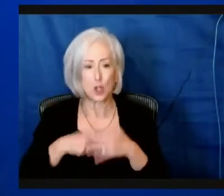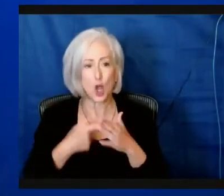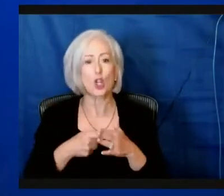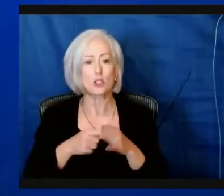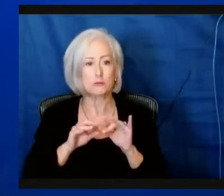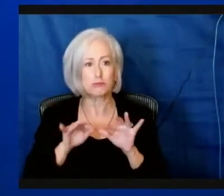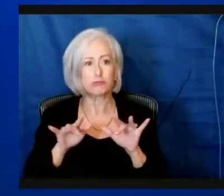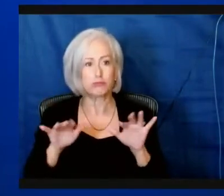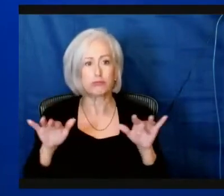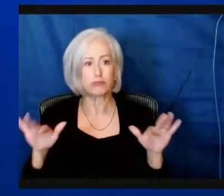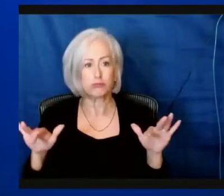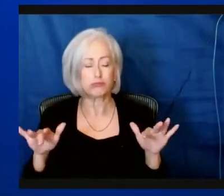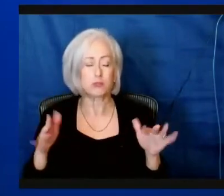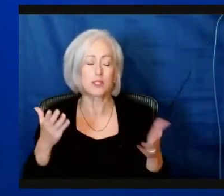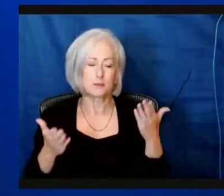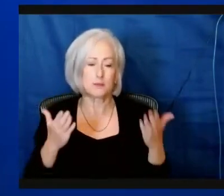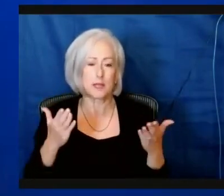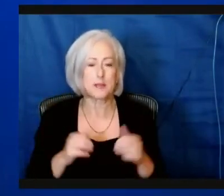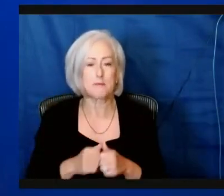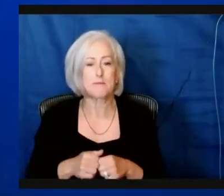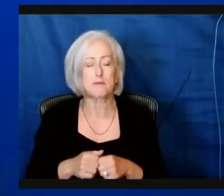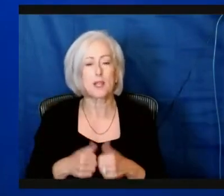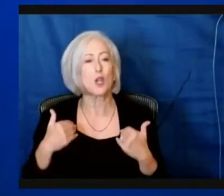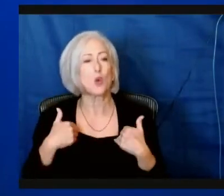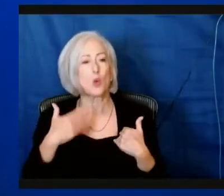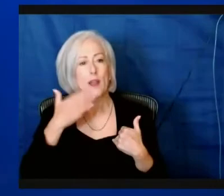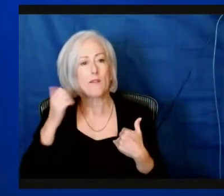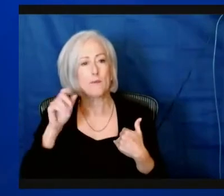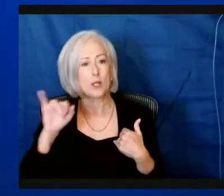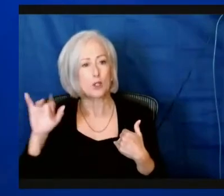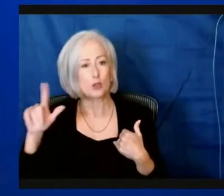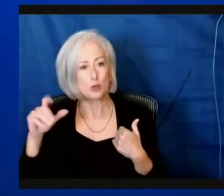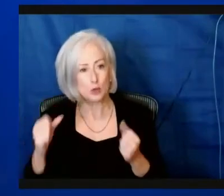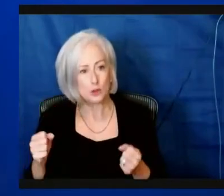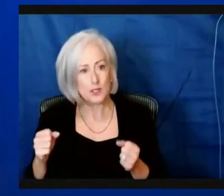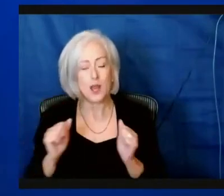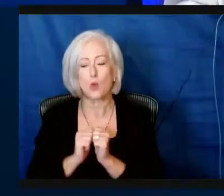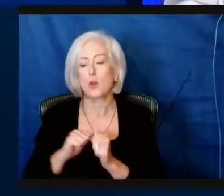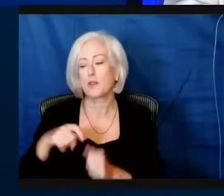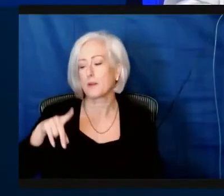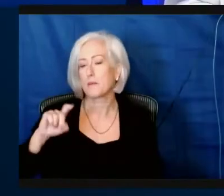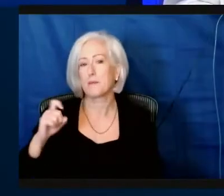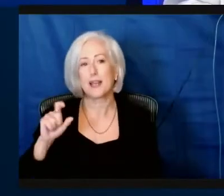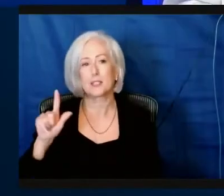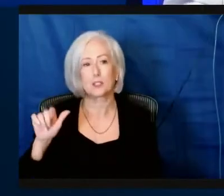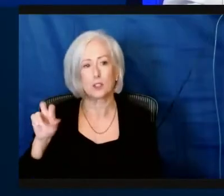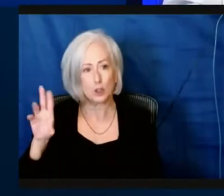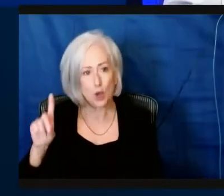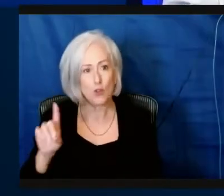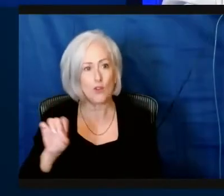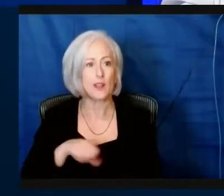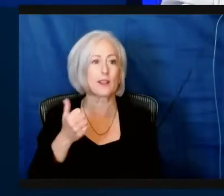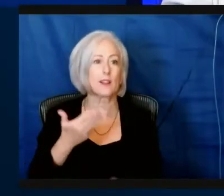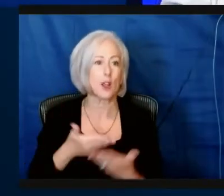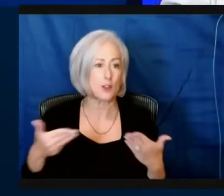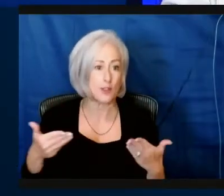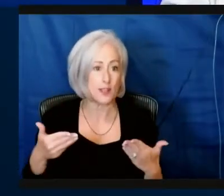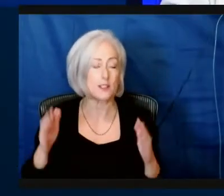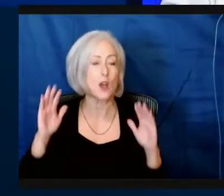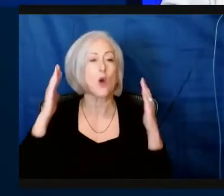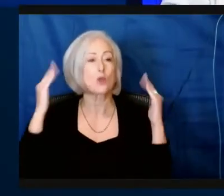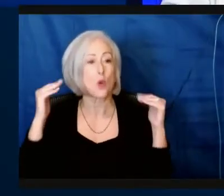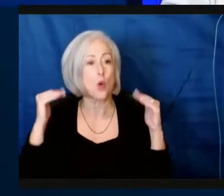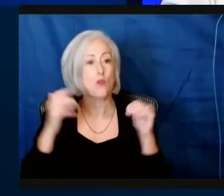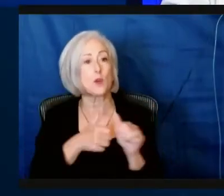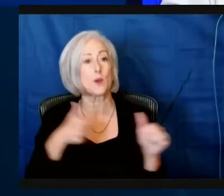such better tools with Paxlovid and some of the other drugs, Hawkeye. I'm hopeful we can avoid those types of really extreme measures that we had